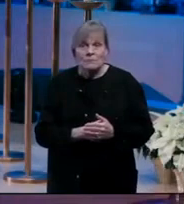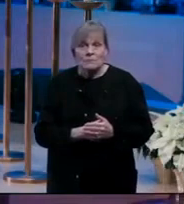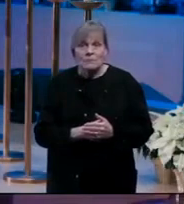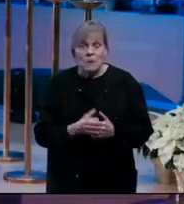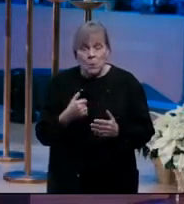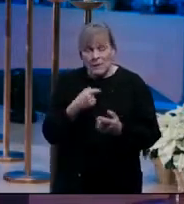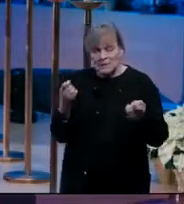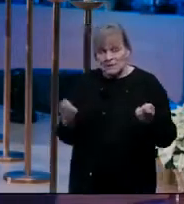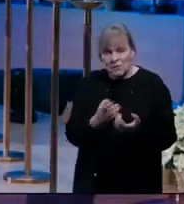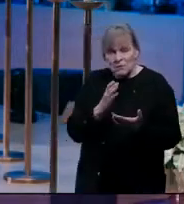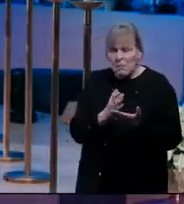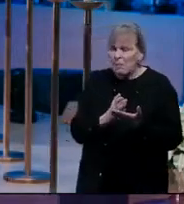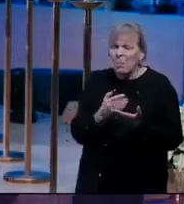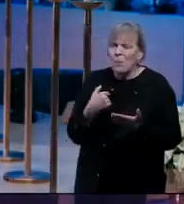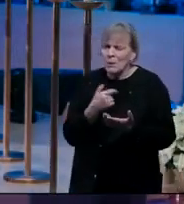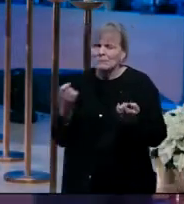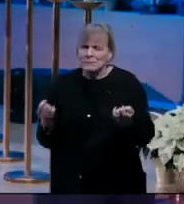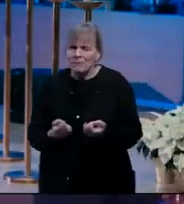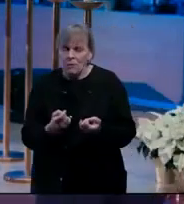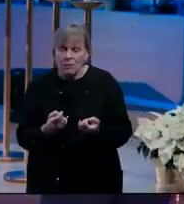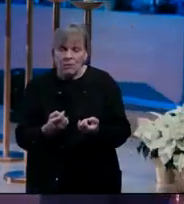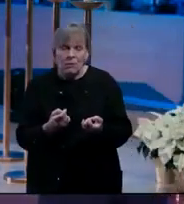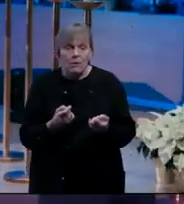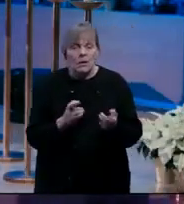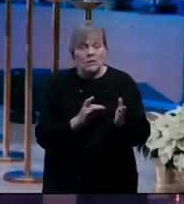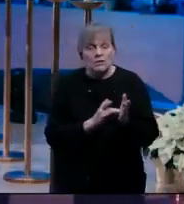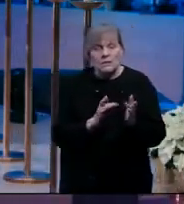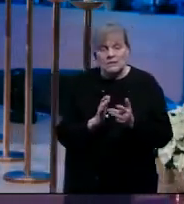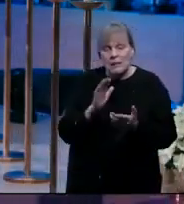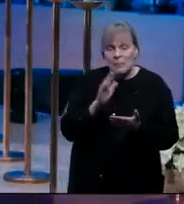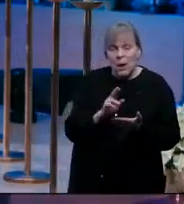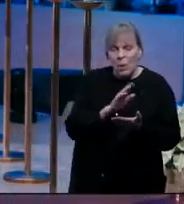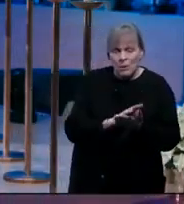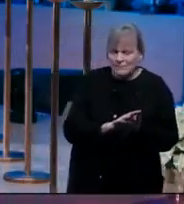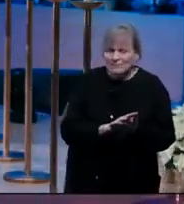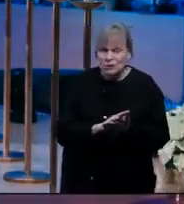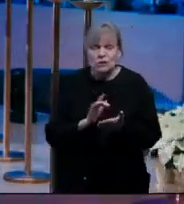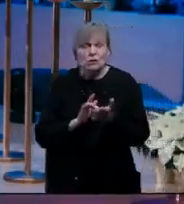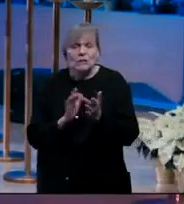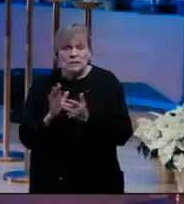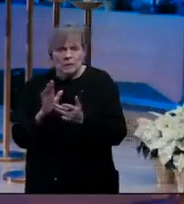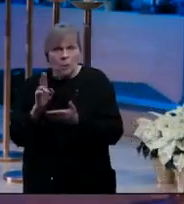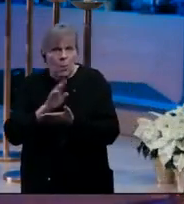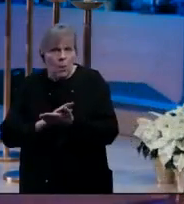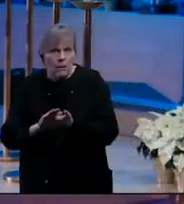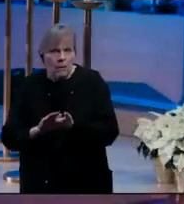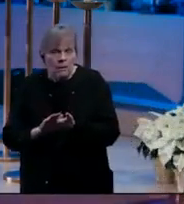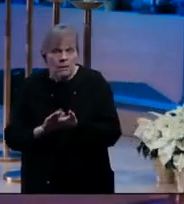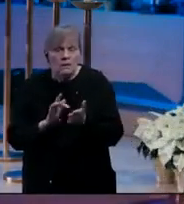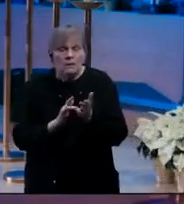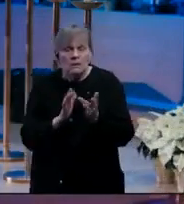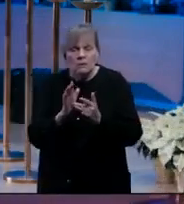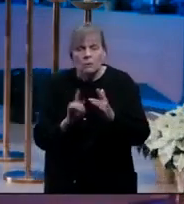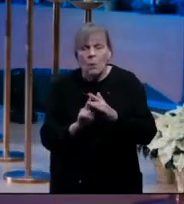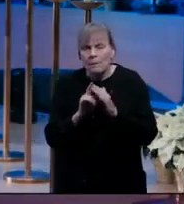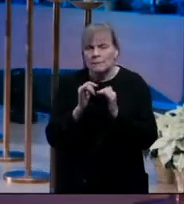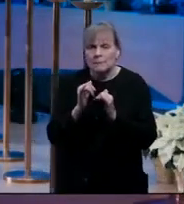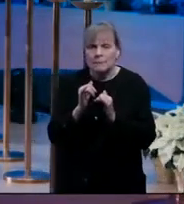longer sinful, we are, and it's not because he's no longer less holy, but he has shown up as one of us so that he can